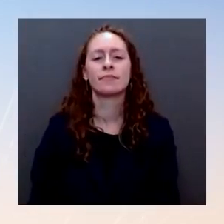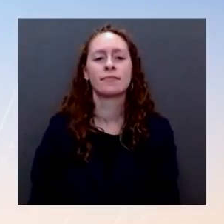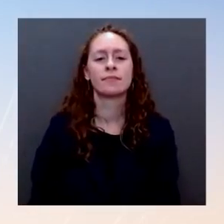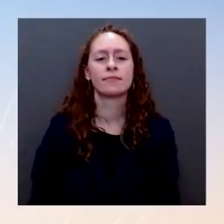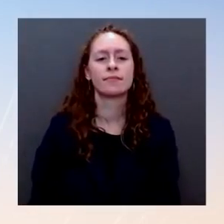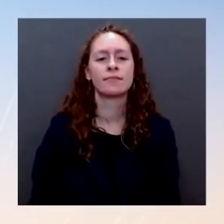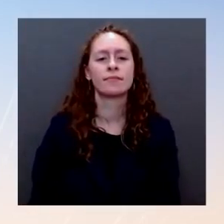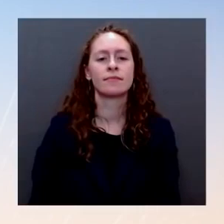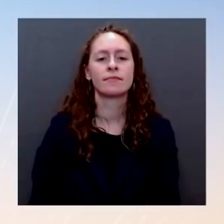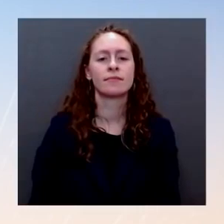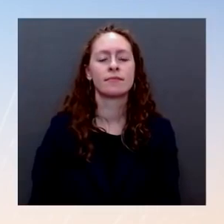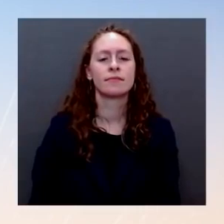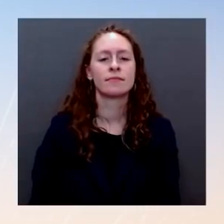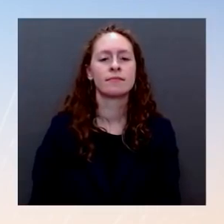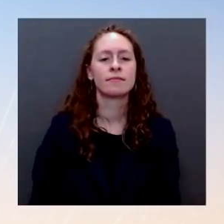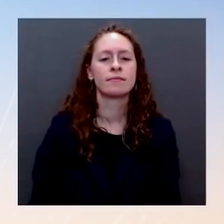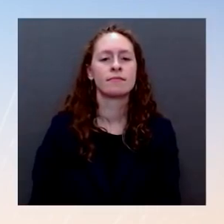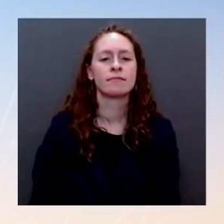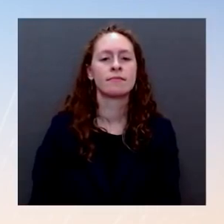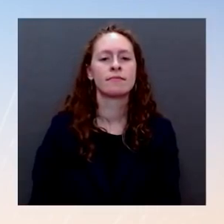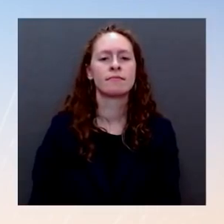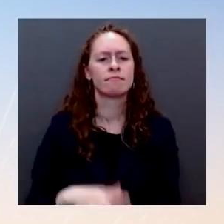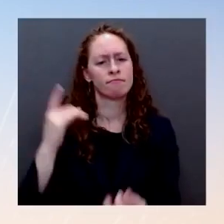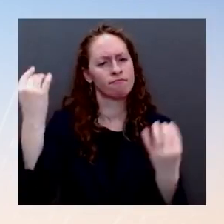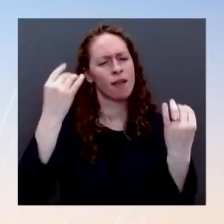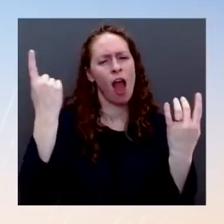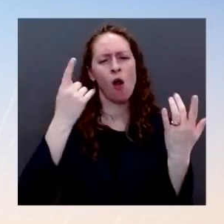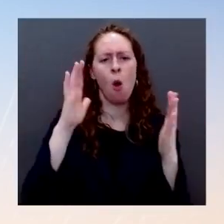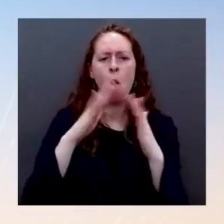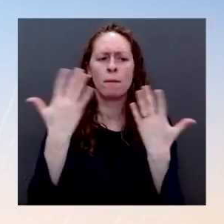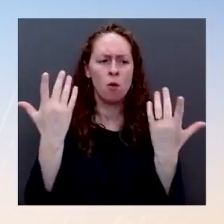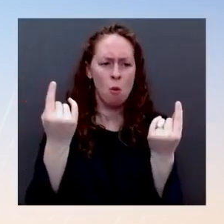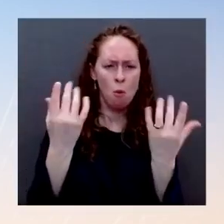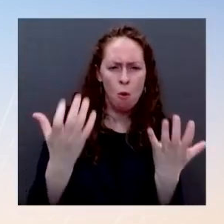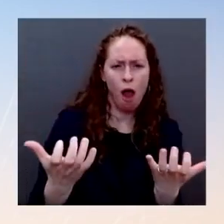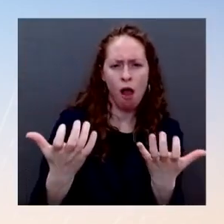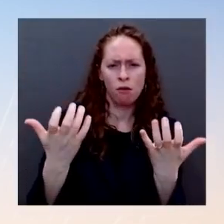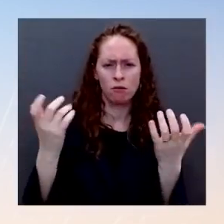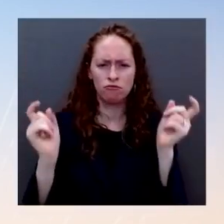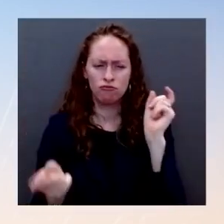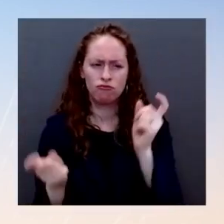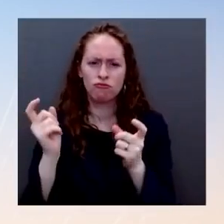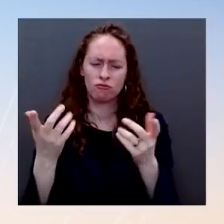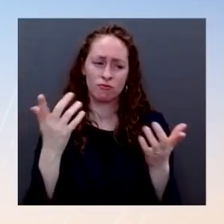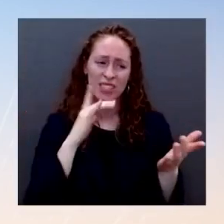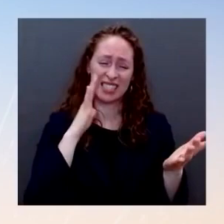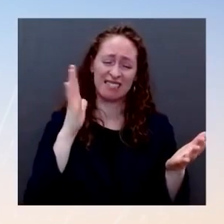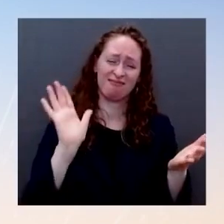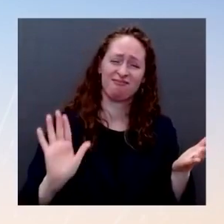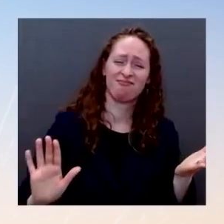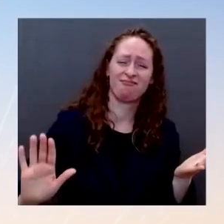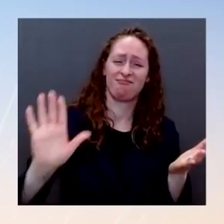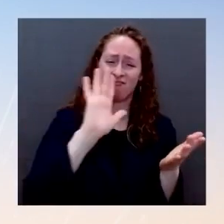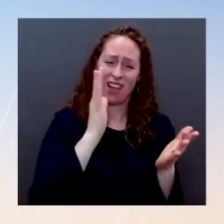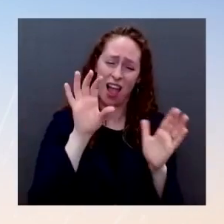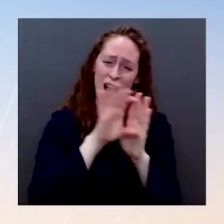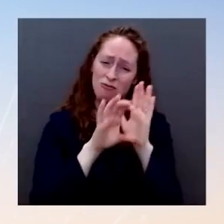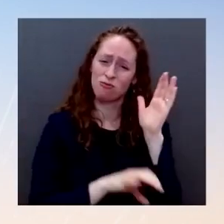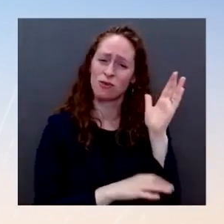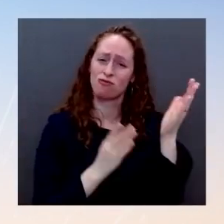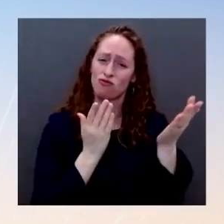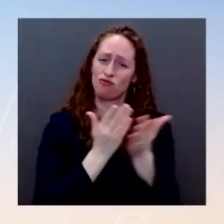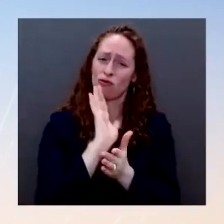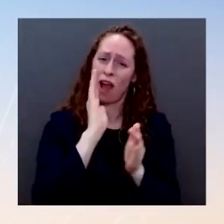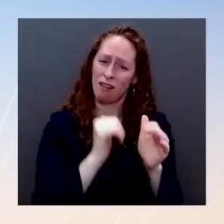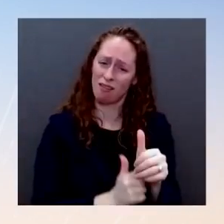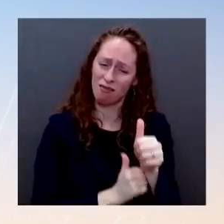people's constitutional rights, should that be the point we get to. This is obviously going to be front and center on the Senate's agenda when they return, and he's looking forward